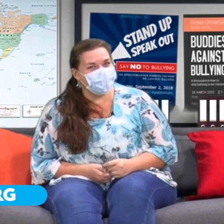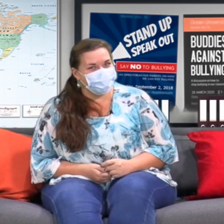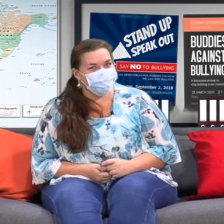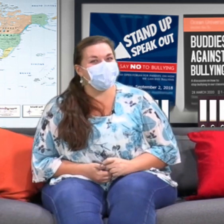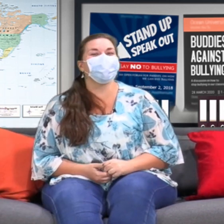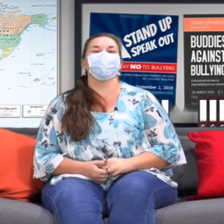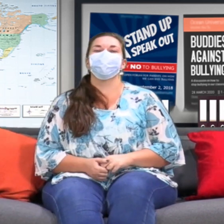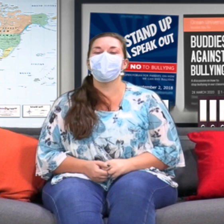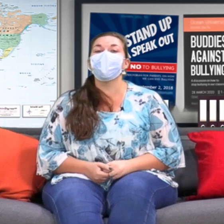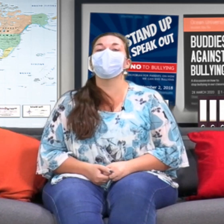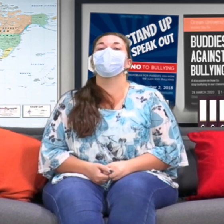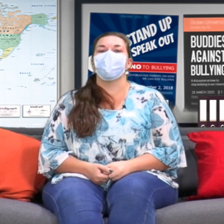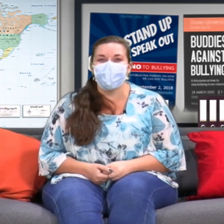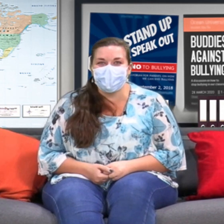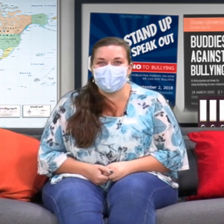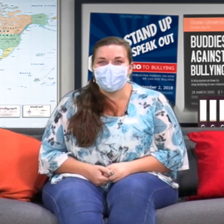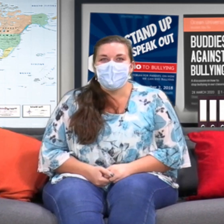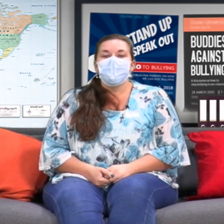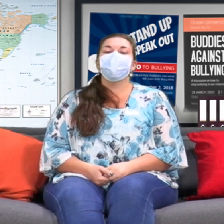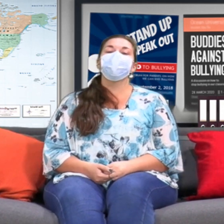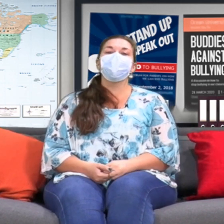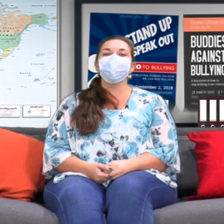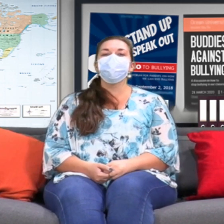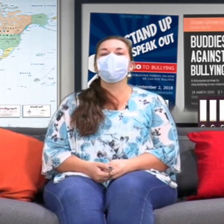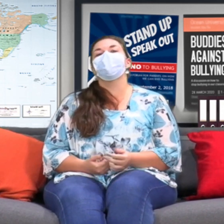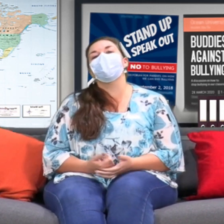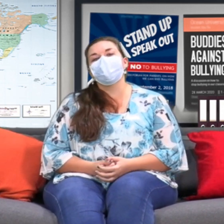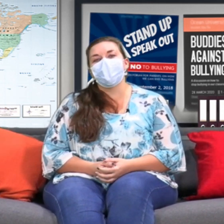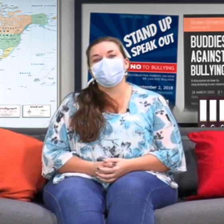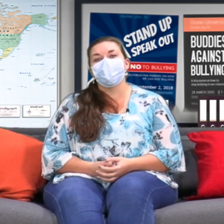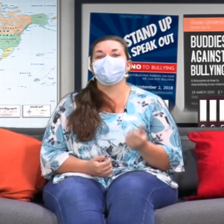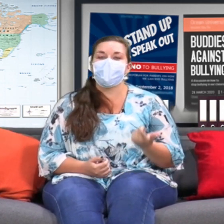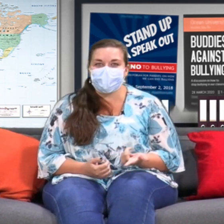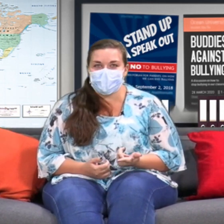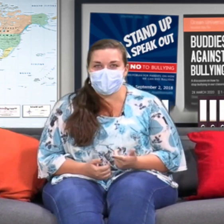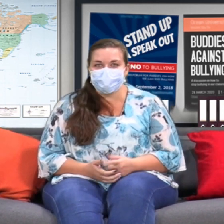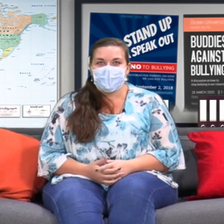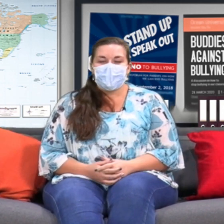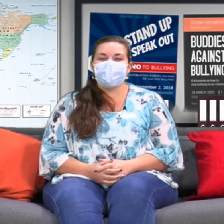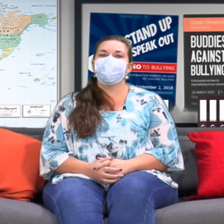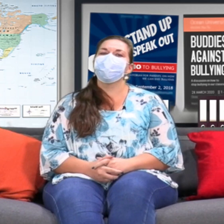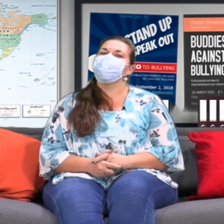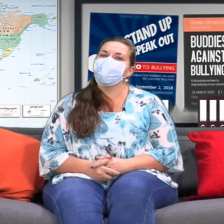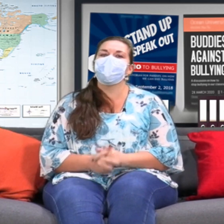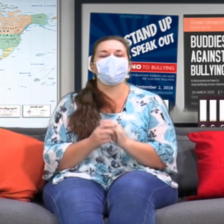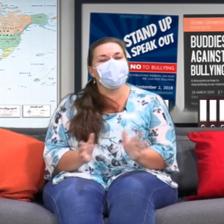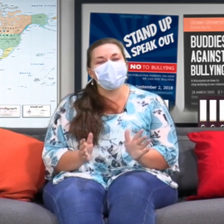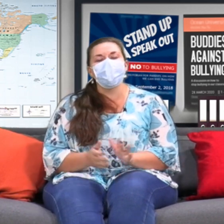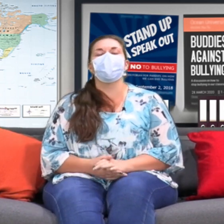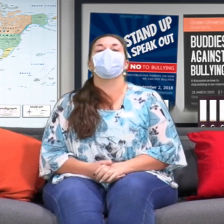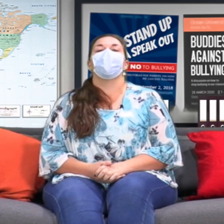have value because you're smart and you're learning. So please remember to stay safe, sanitize, and just remember